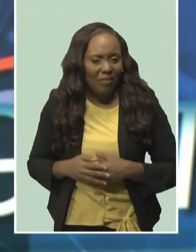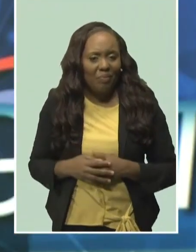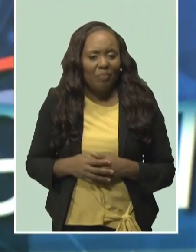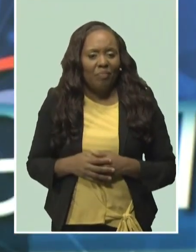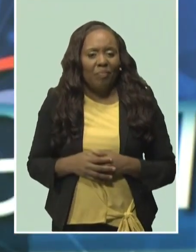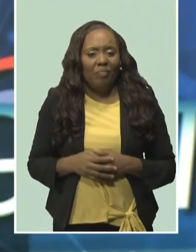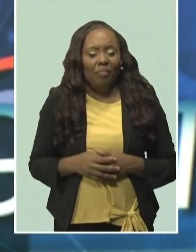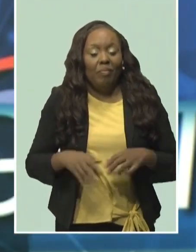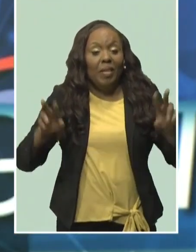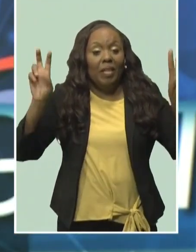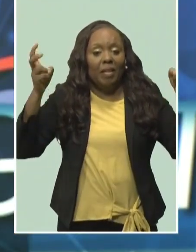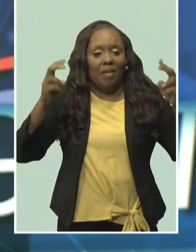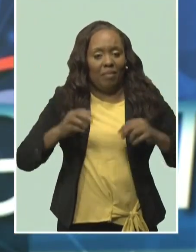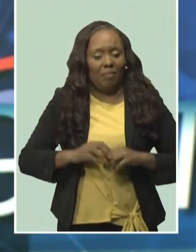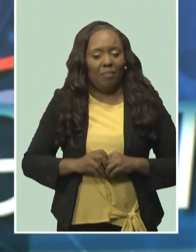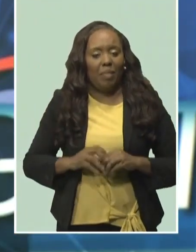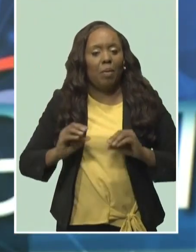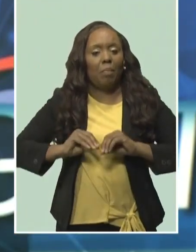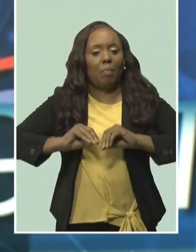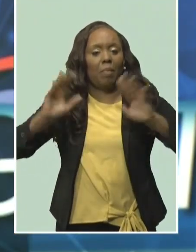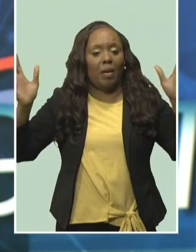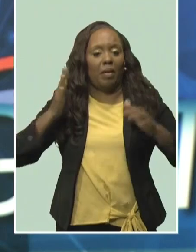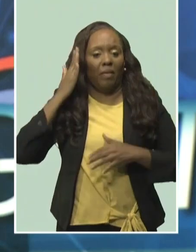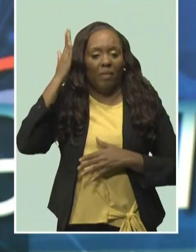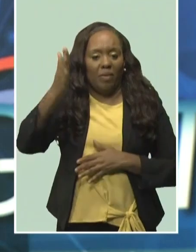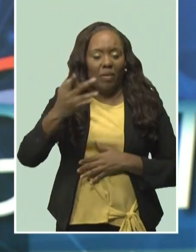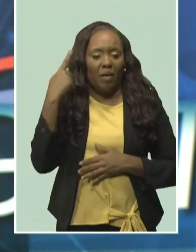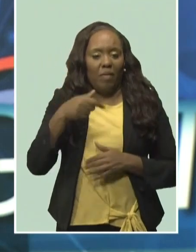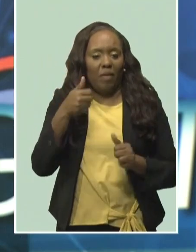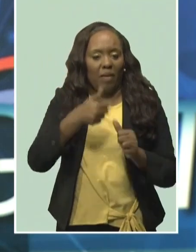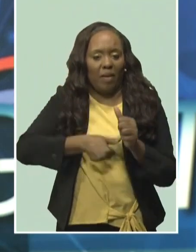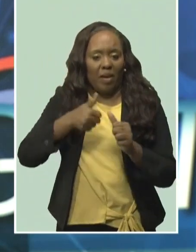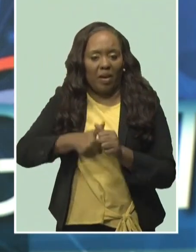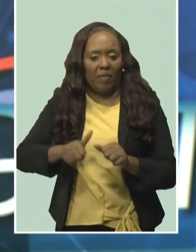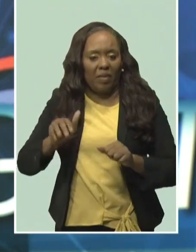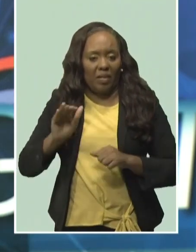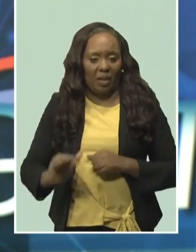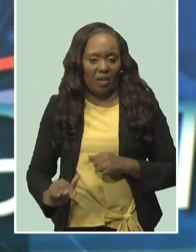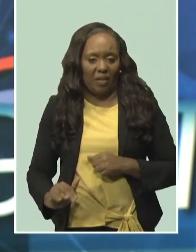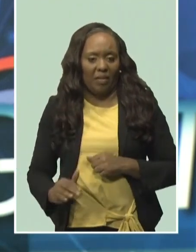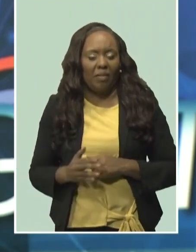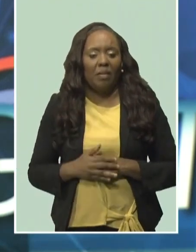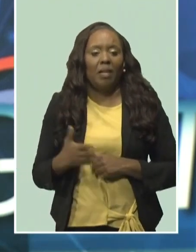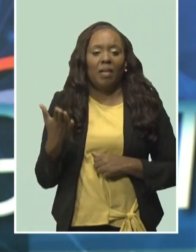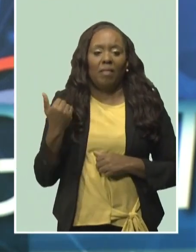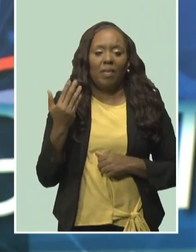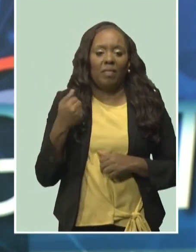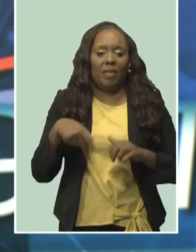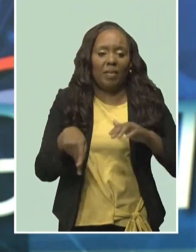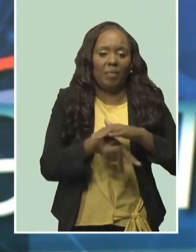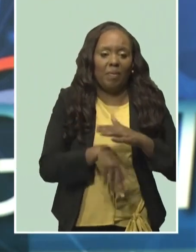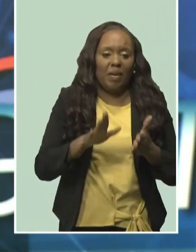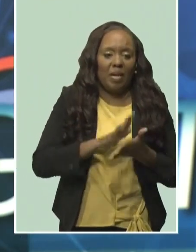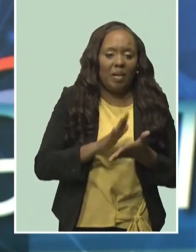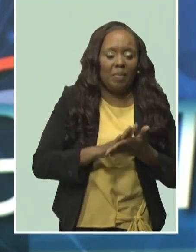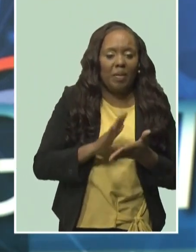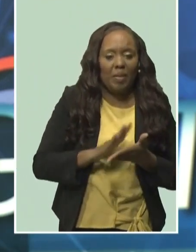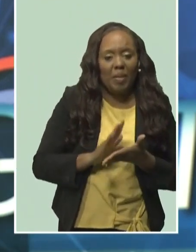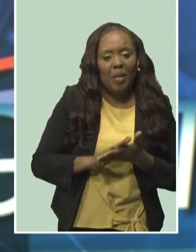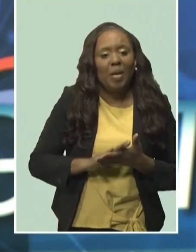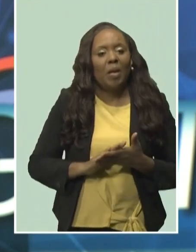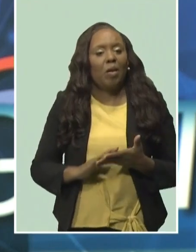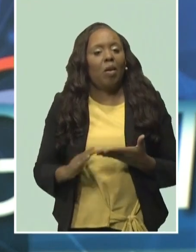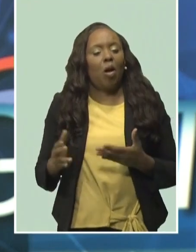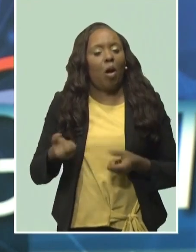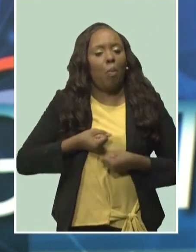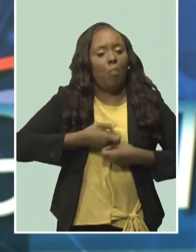The theme was A Bright Future for Every Child, and 15 primary school finalists depicted it in poetry and dramatization